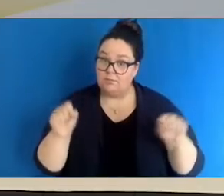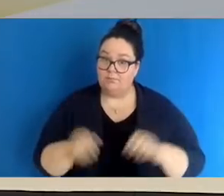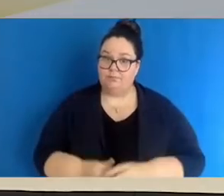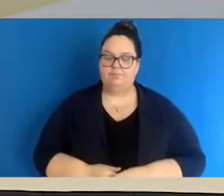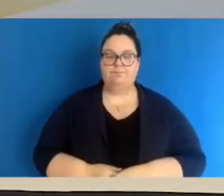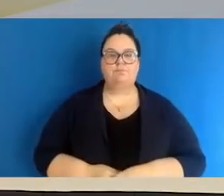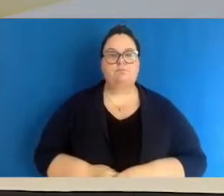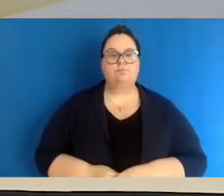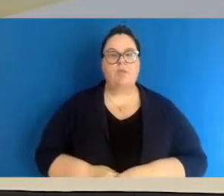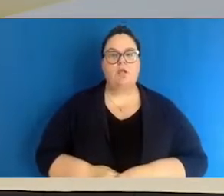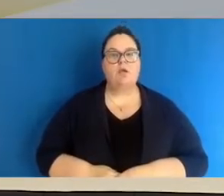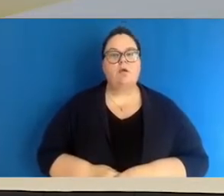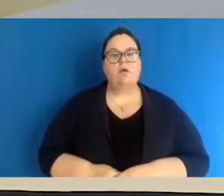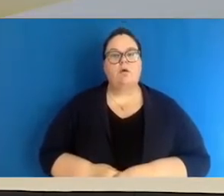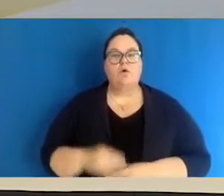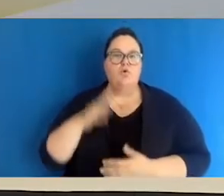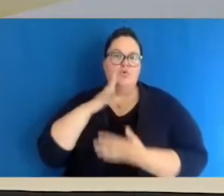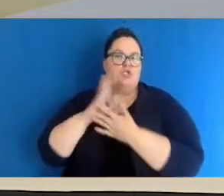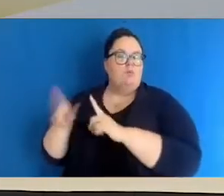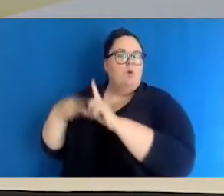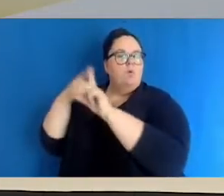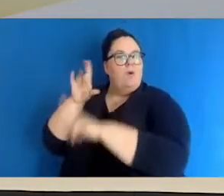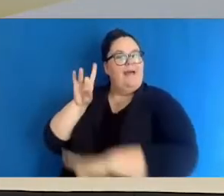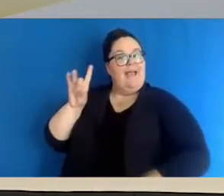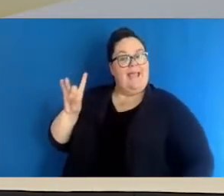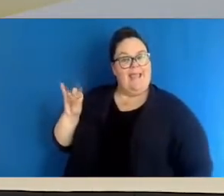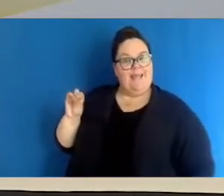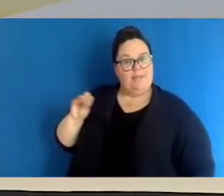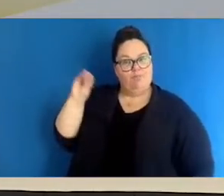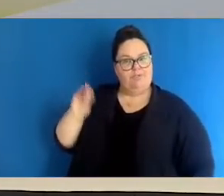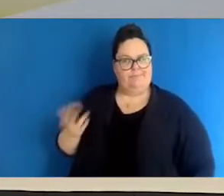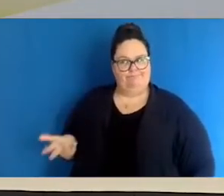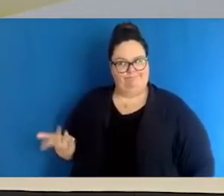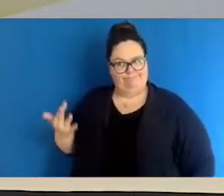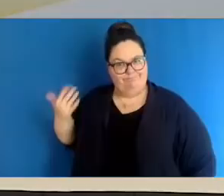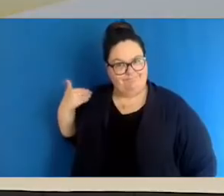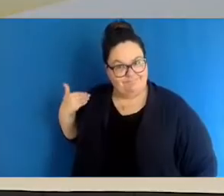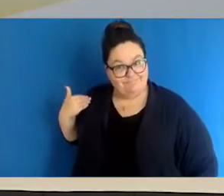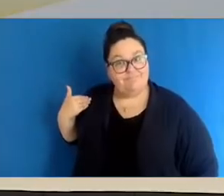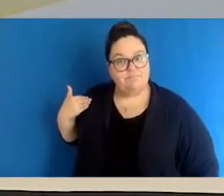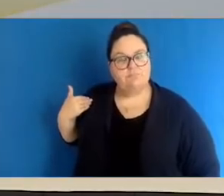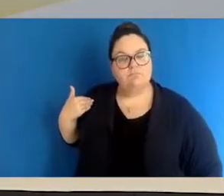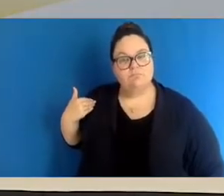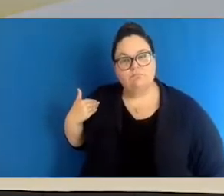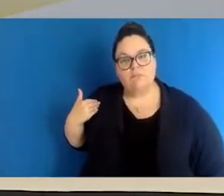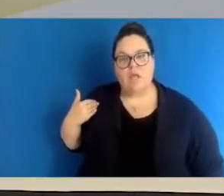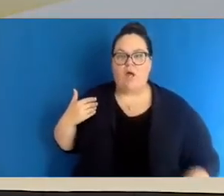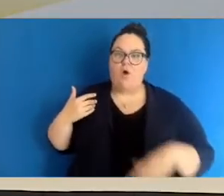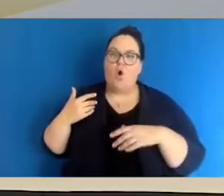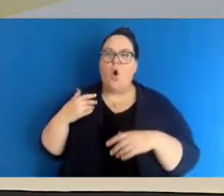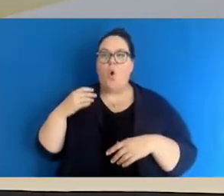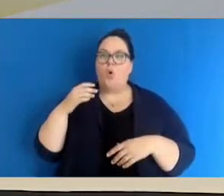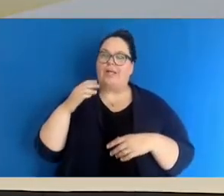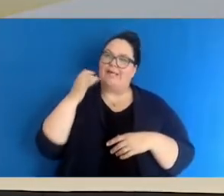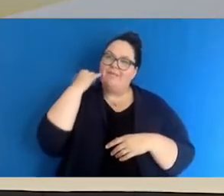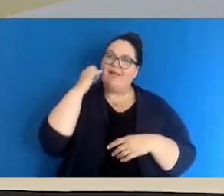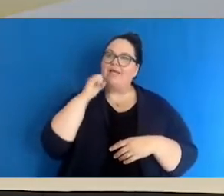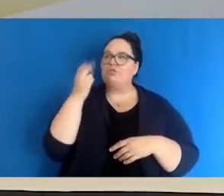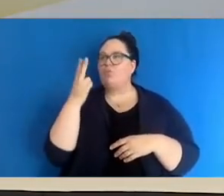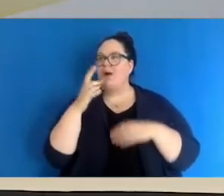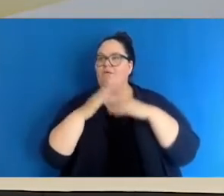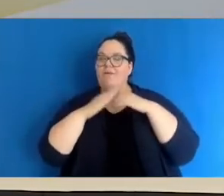Since we talked about a target of 80% many months ago of having eligible island residents